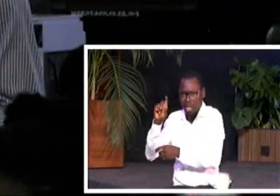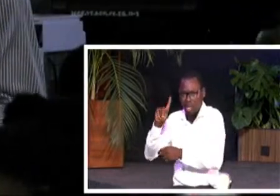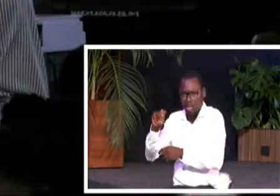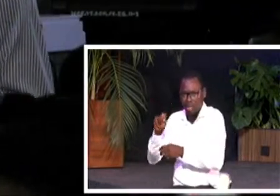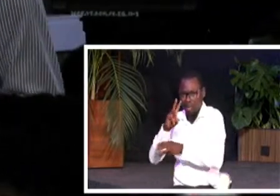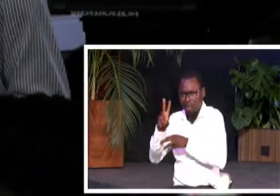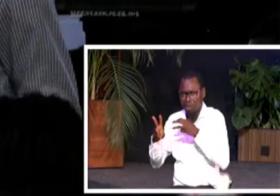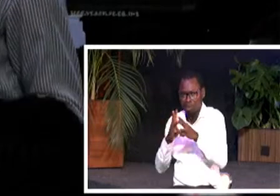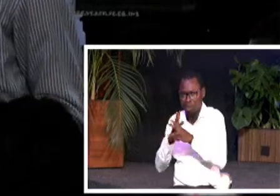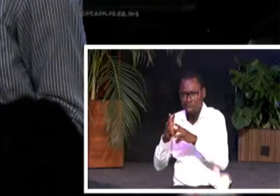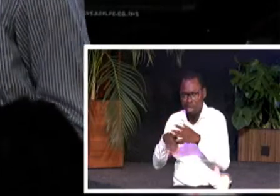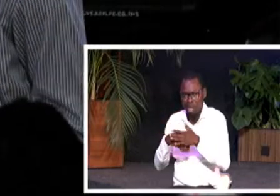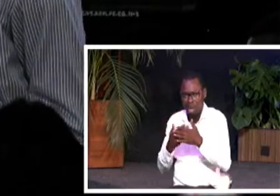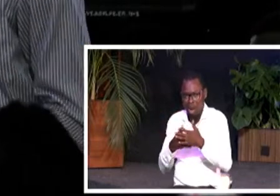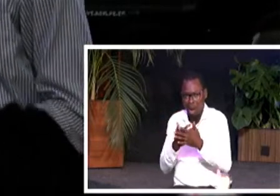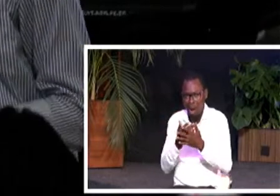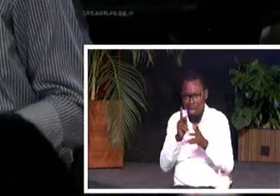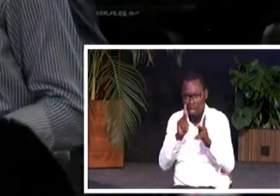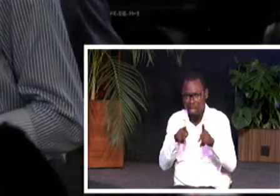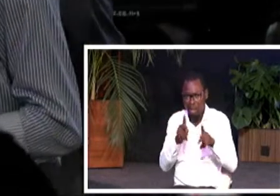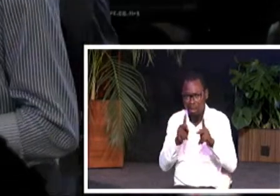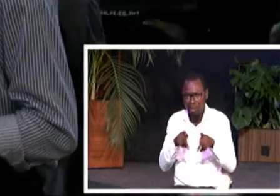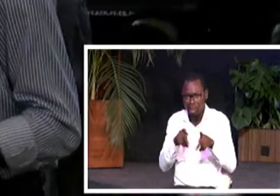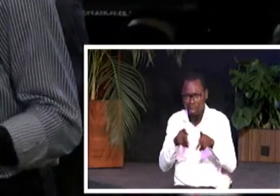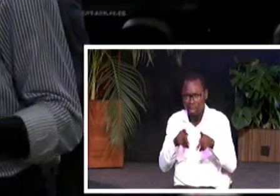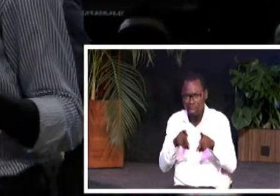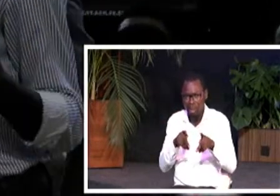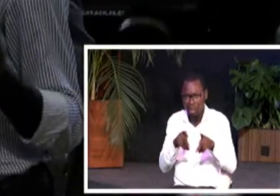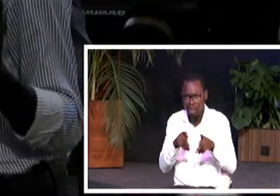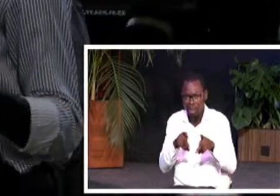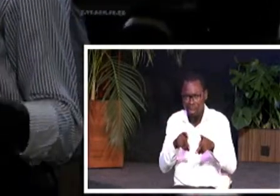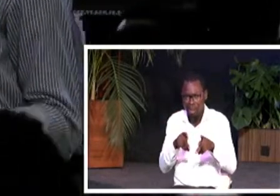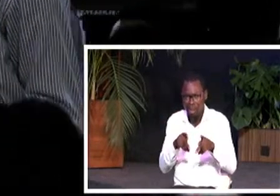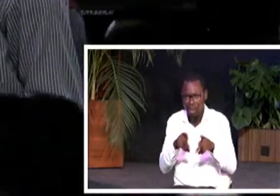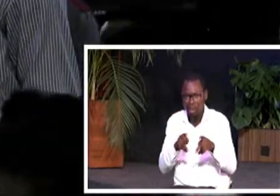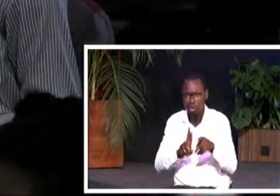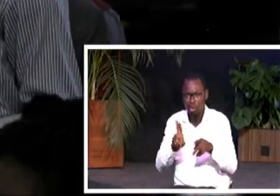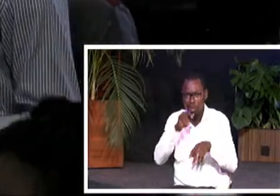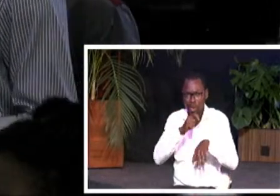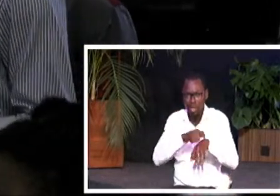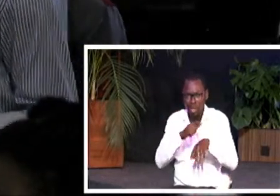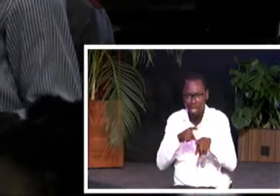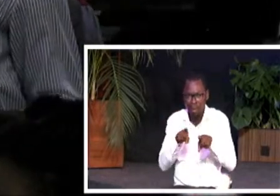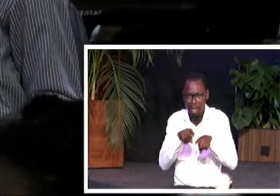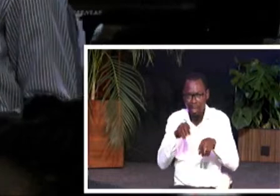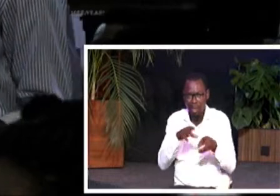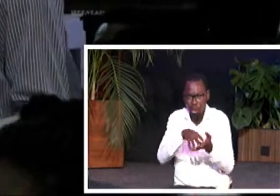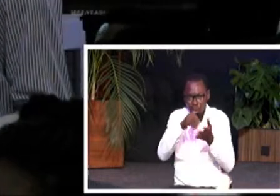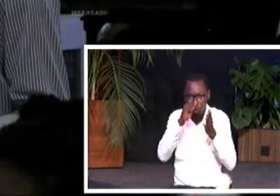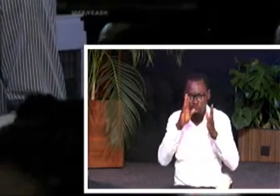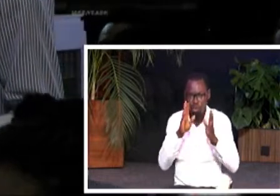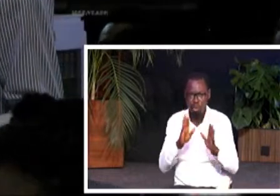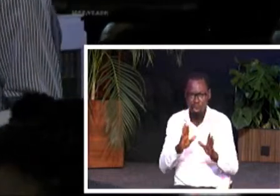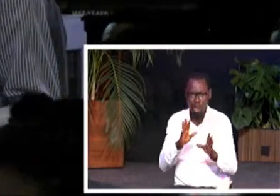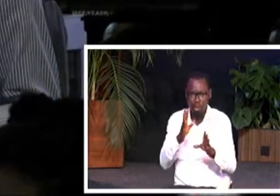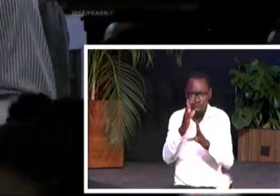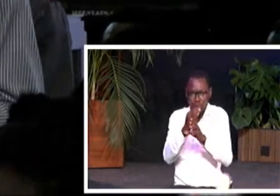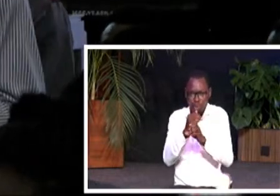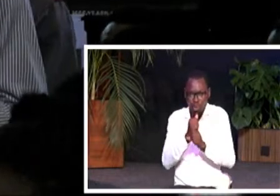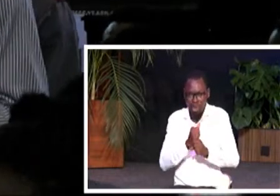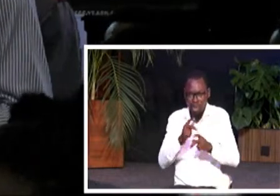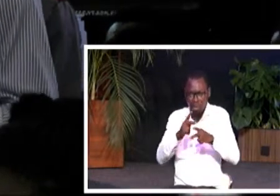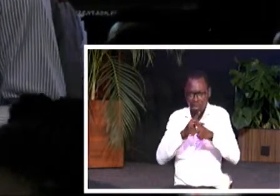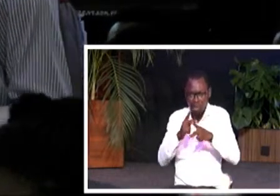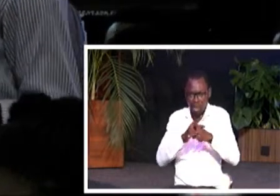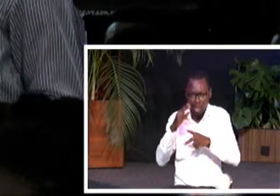also, how can the person leverage his time as a student to gain practical experience and build